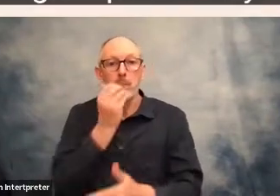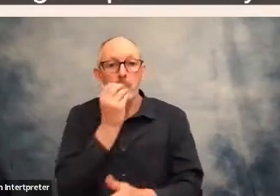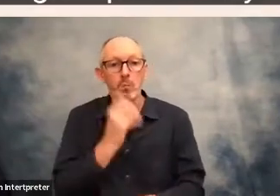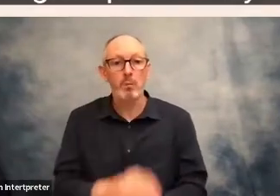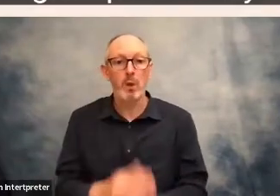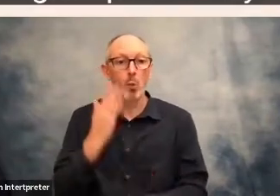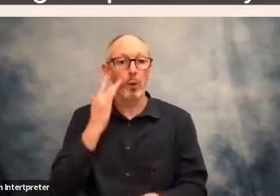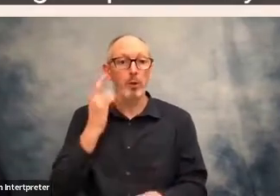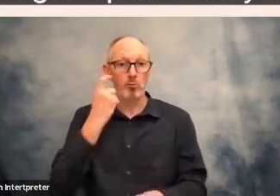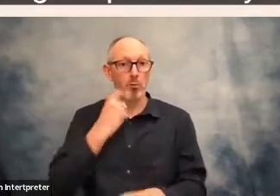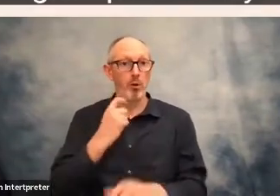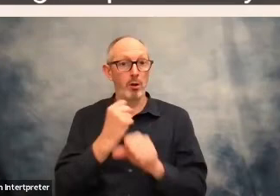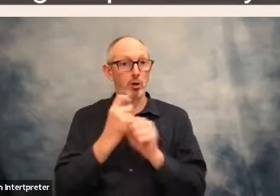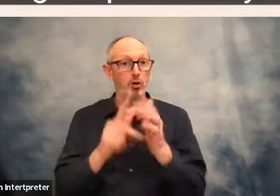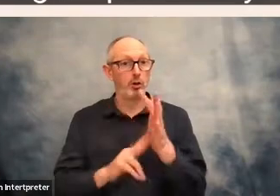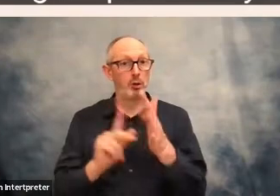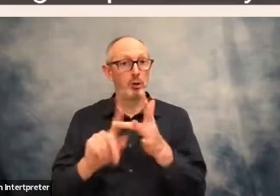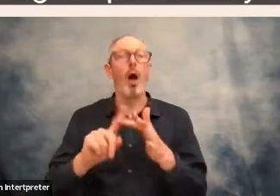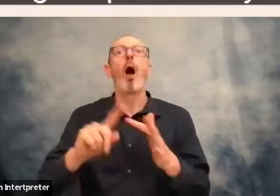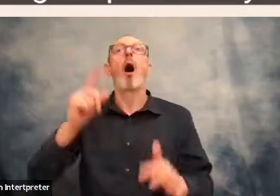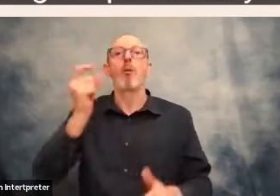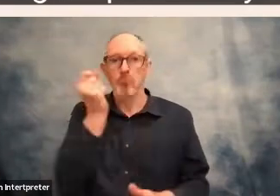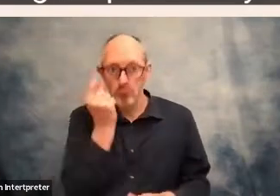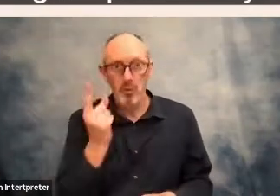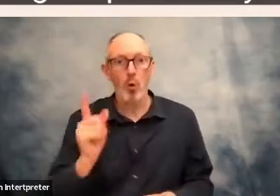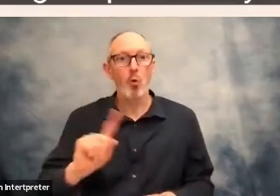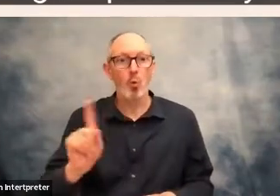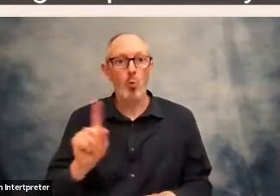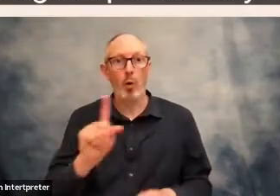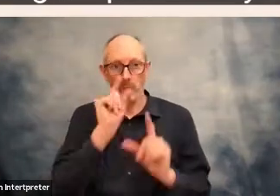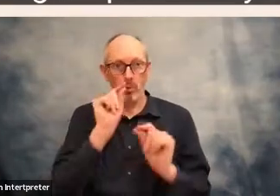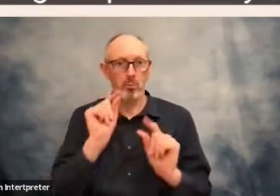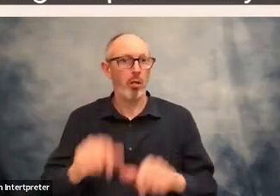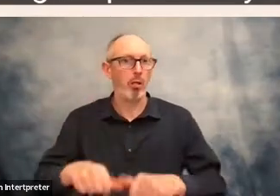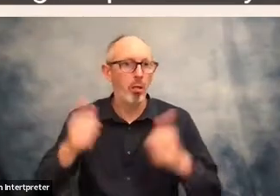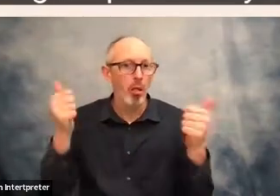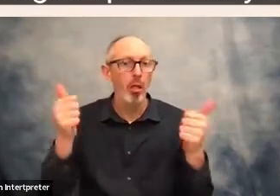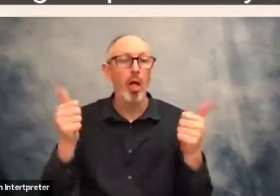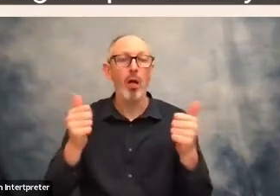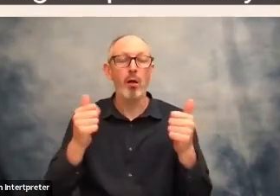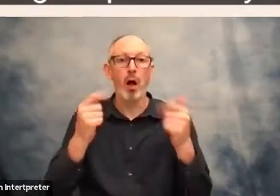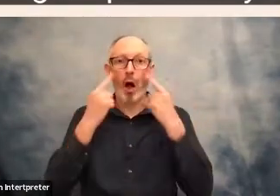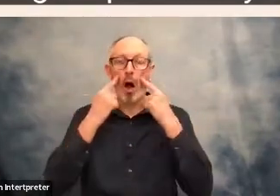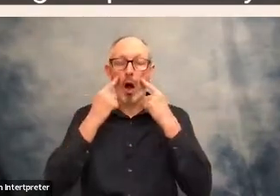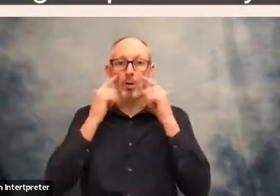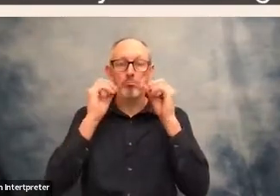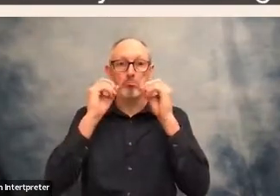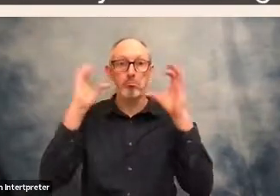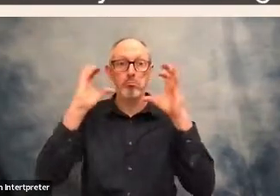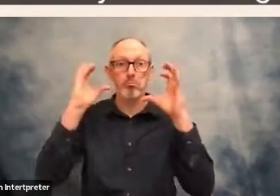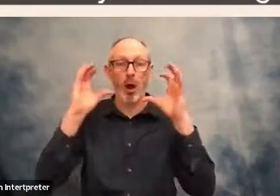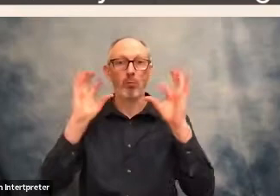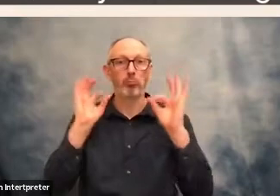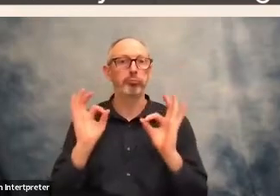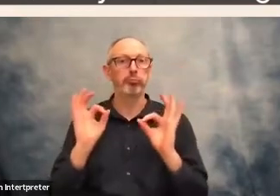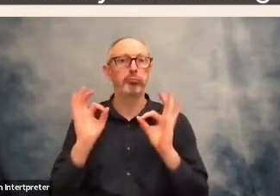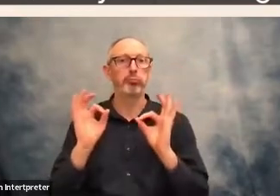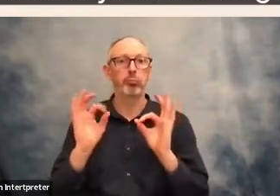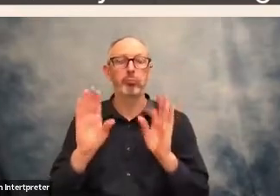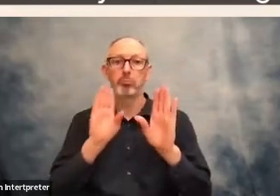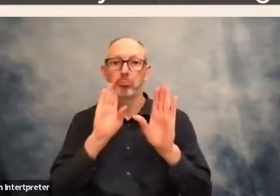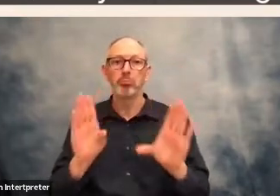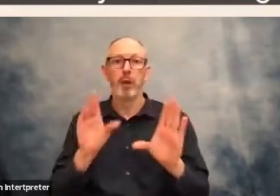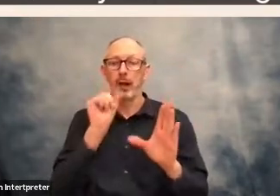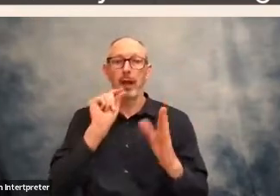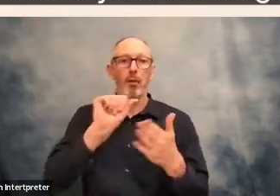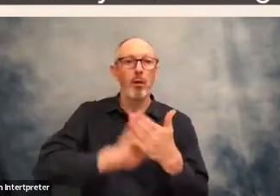they pause, realizing what just became possible. Then their eyes light up and they keep asking, can it also do this and this and